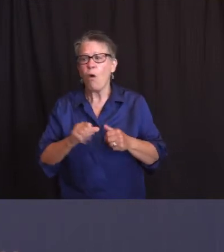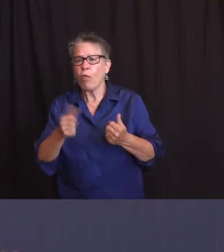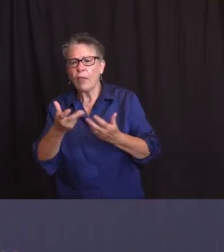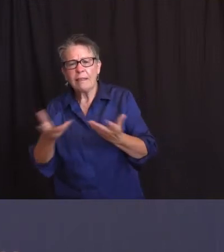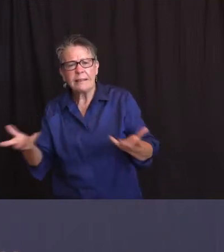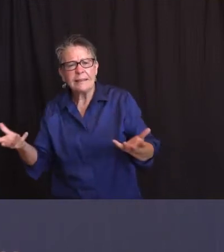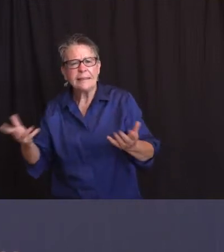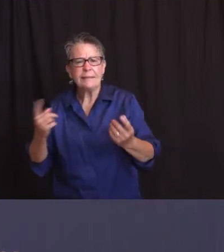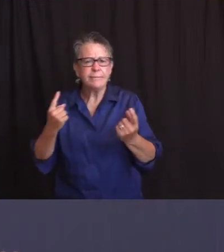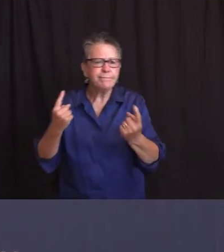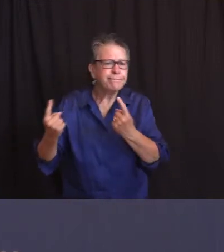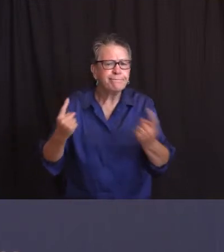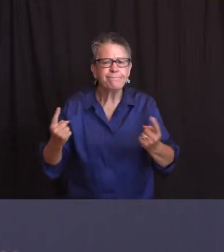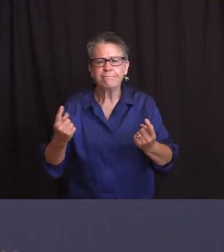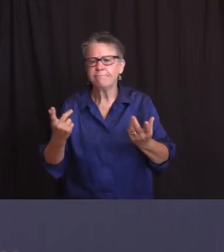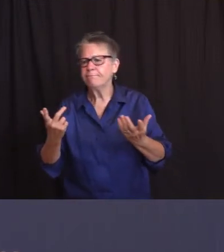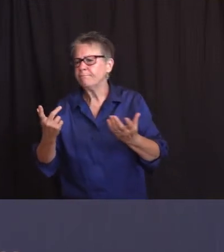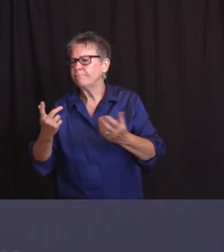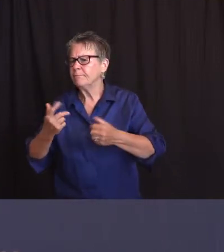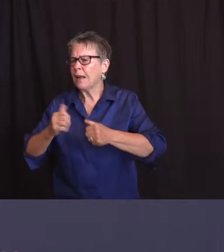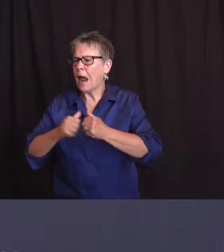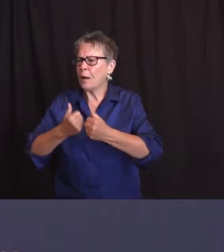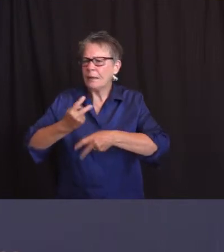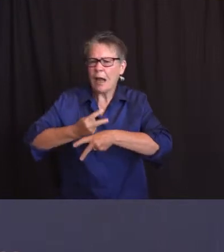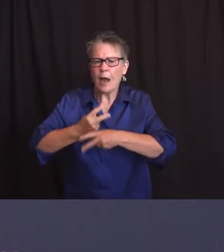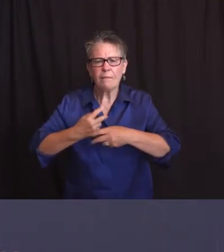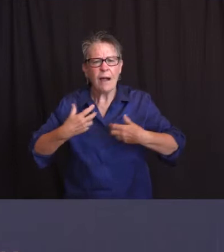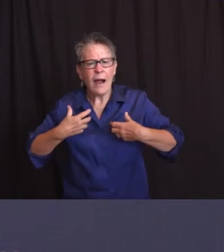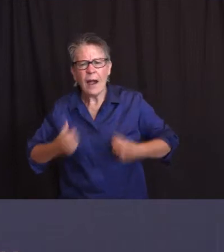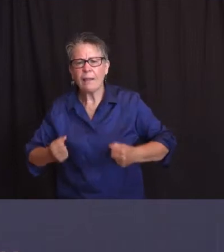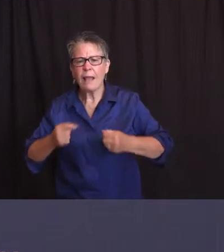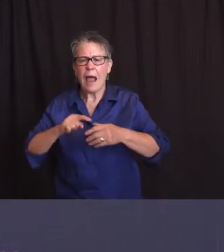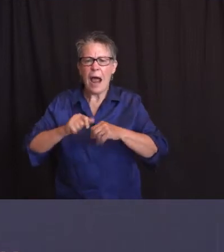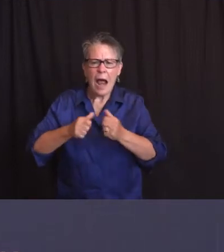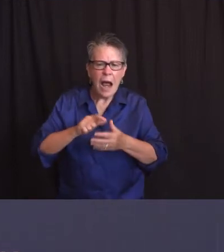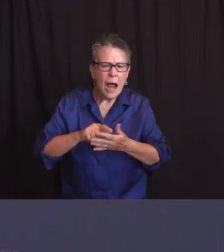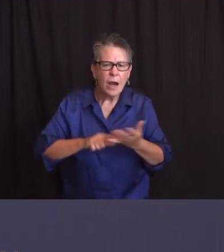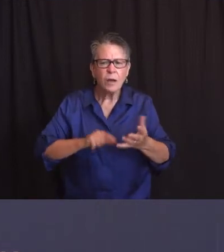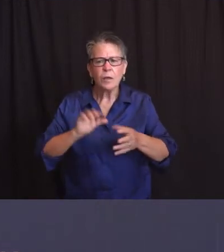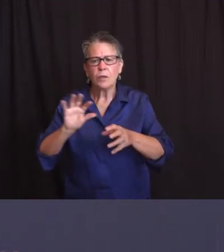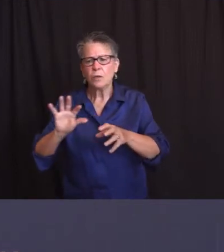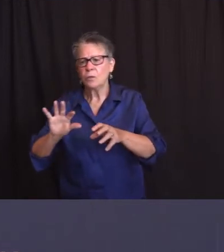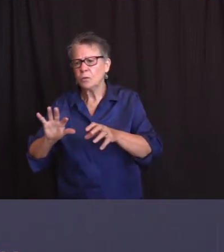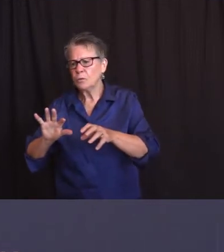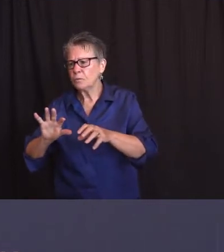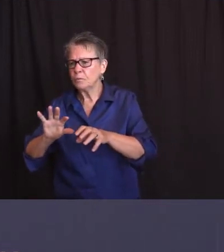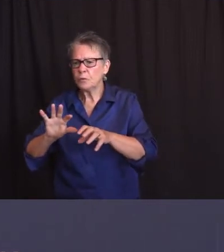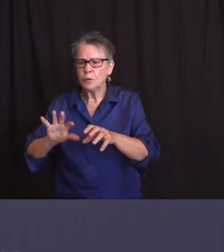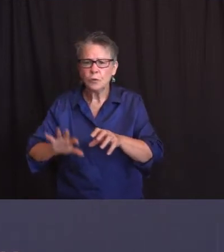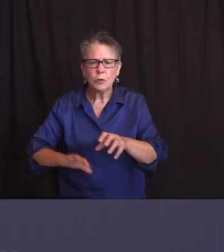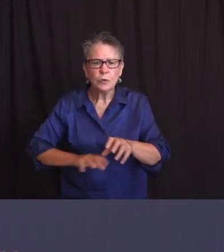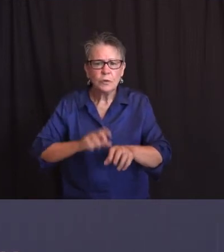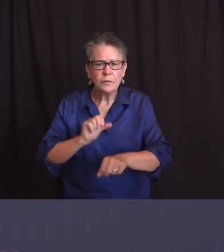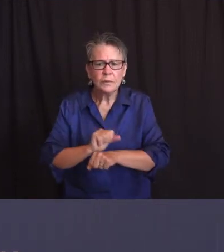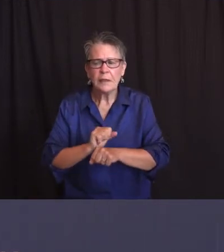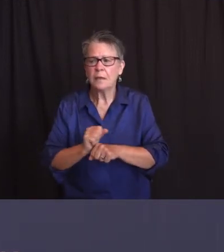health realm, that superintendents could choose to be stricter than we are. But